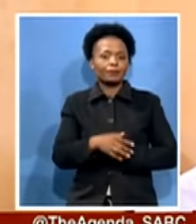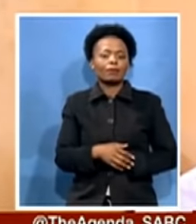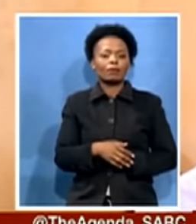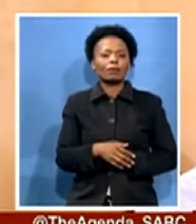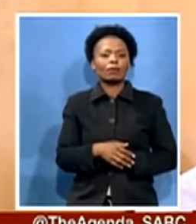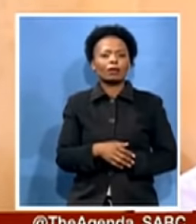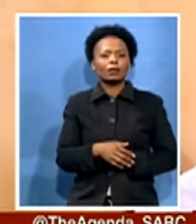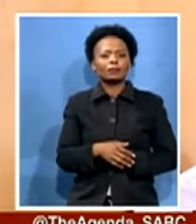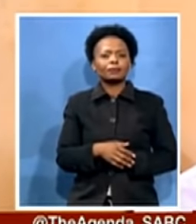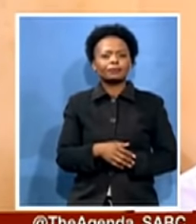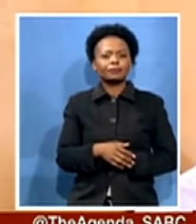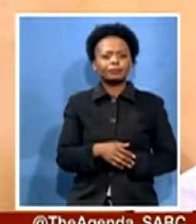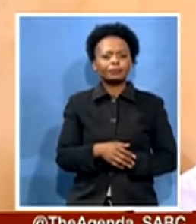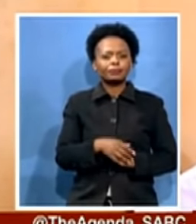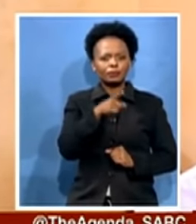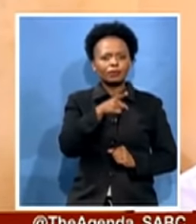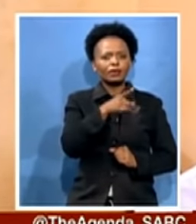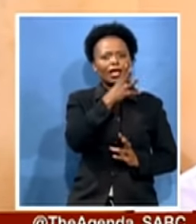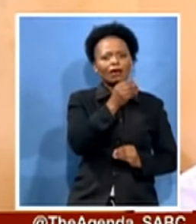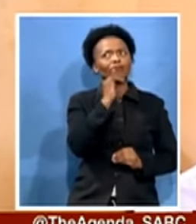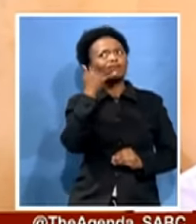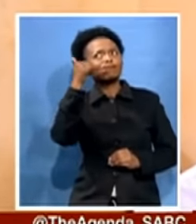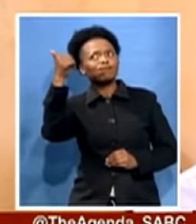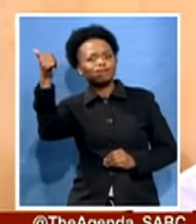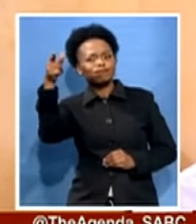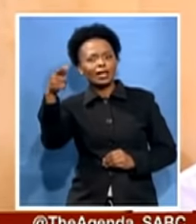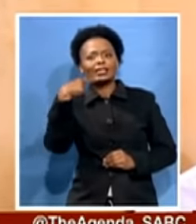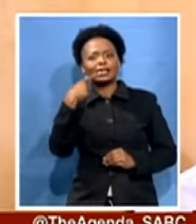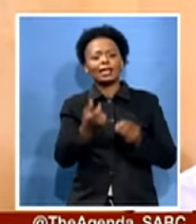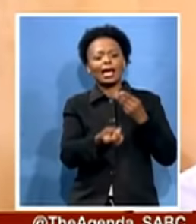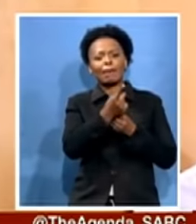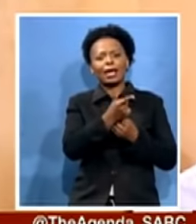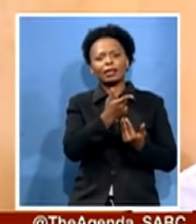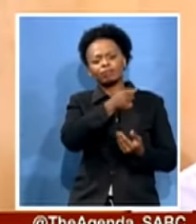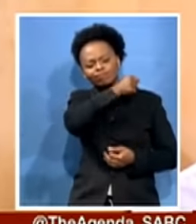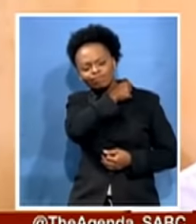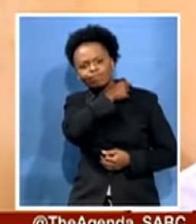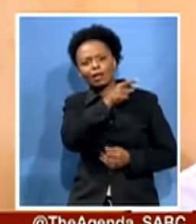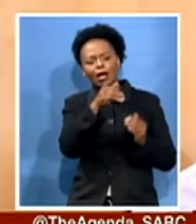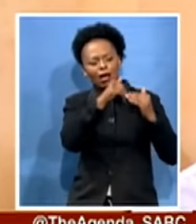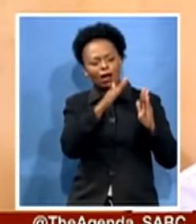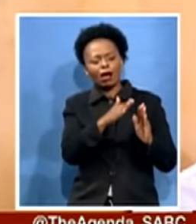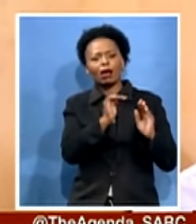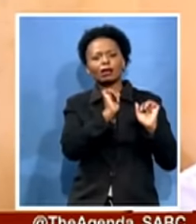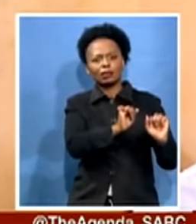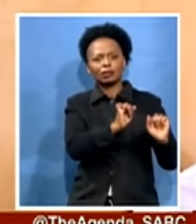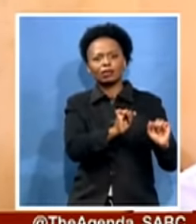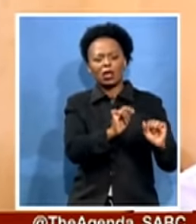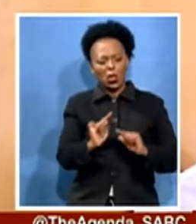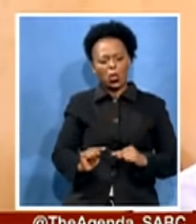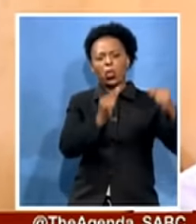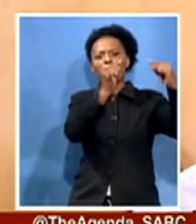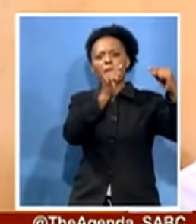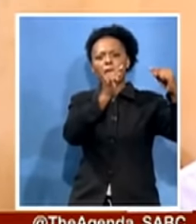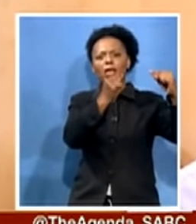at, or that there was a burglary happening at that time, and he was accused of being that person who was carrying out the